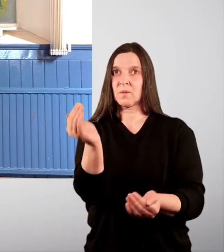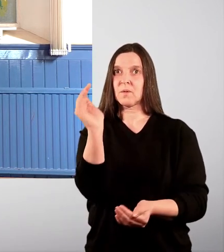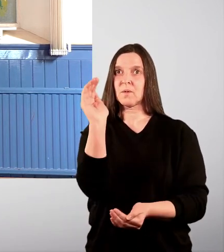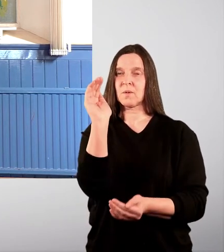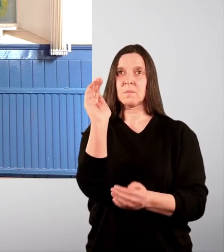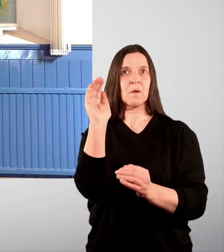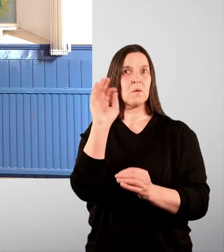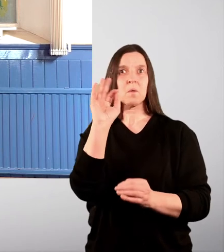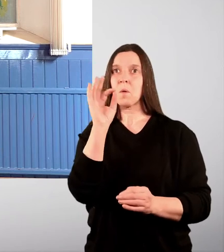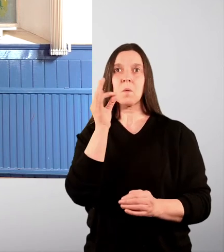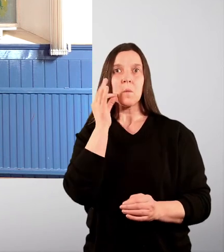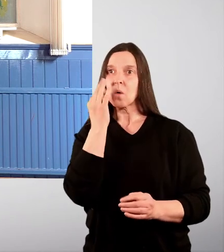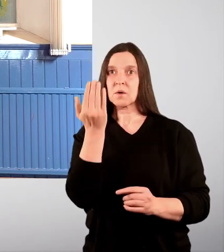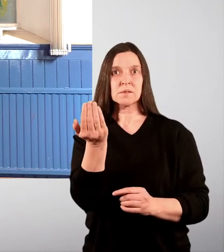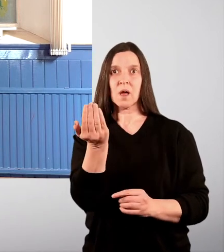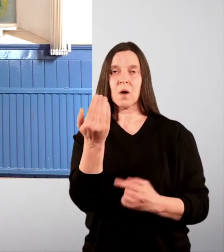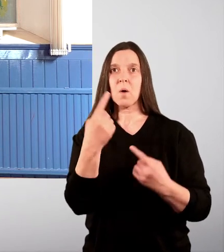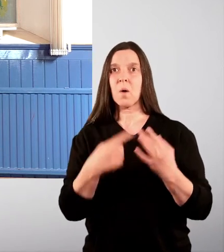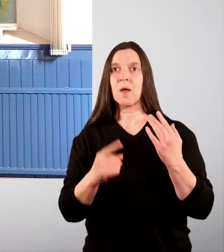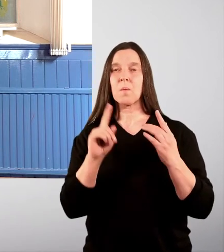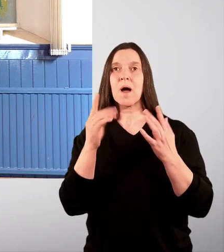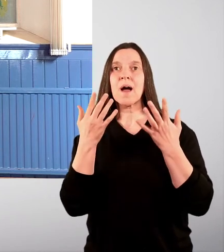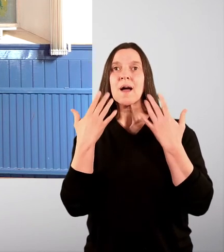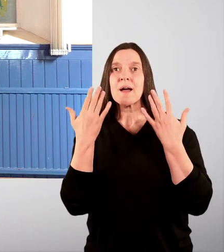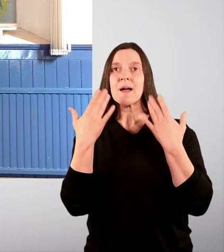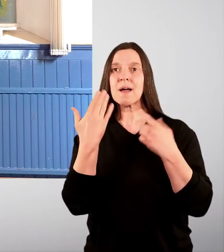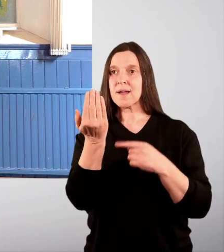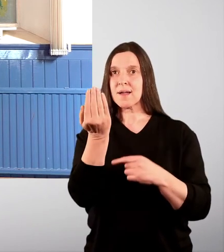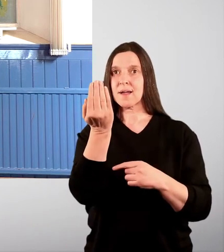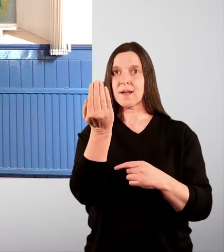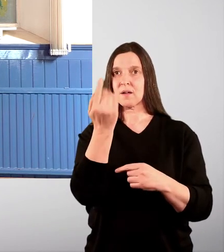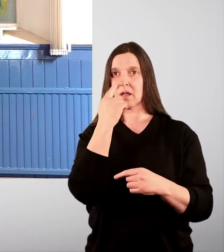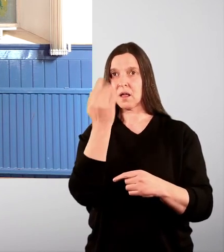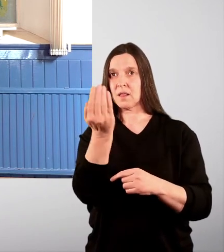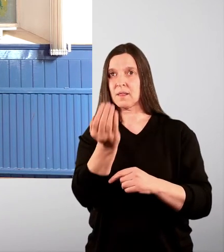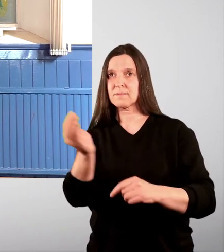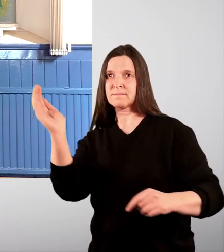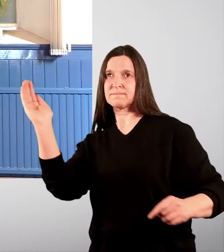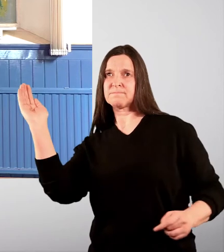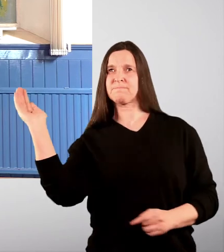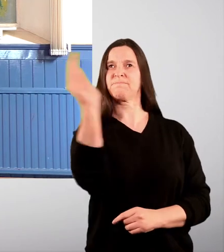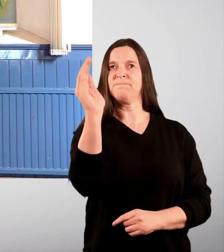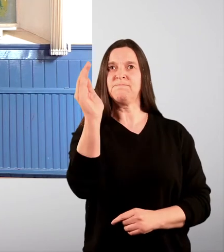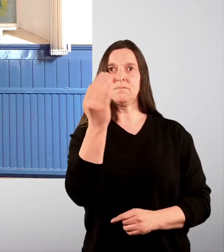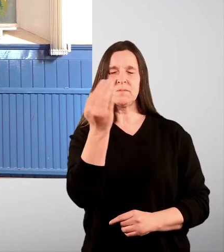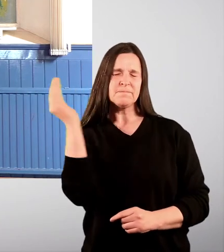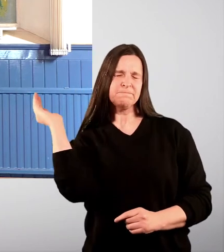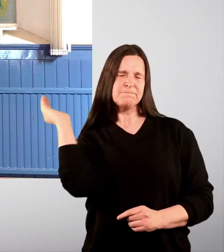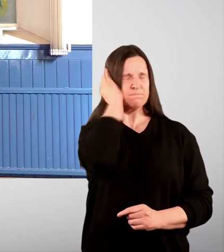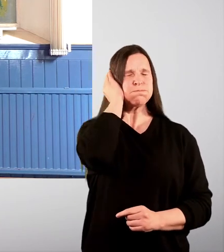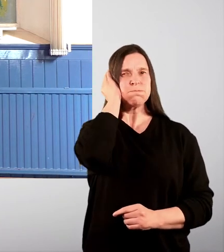air. When that air strikes a flat surface, it goes inside the surface. So if it was the neck area and it hits